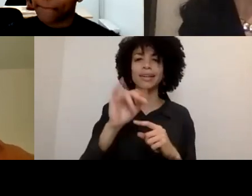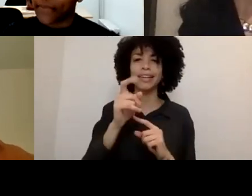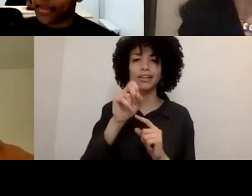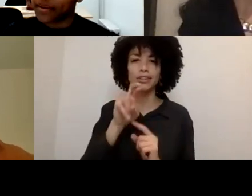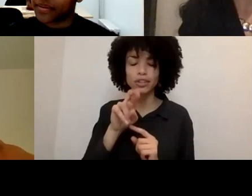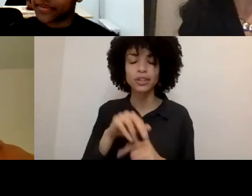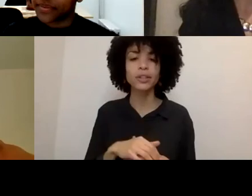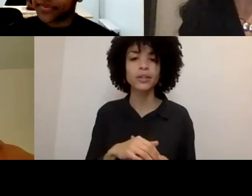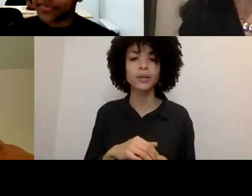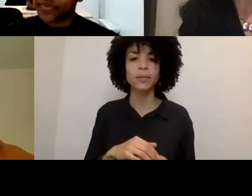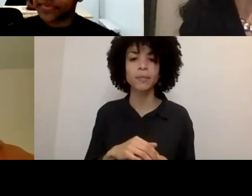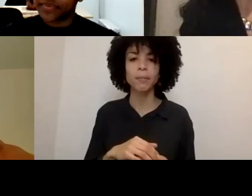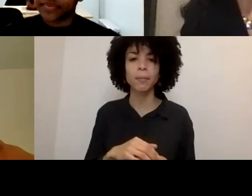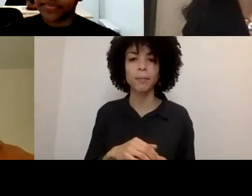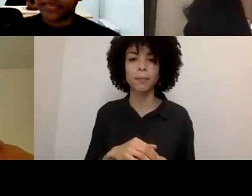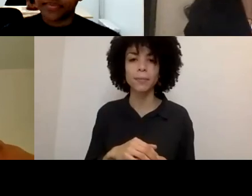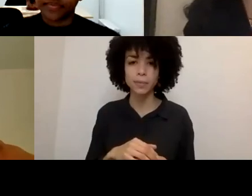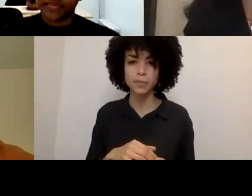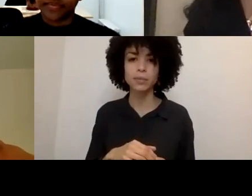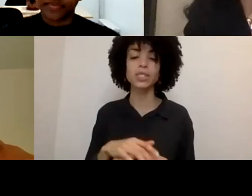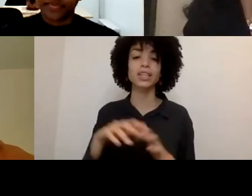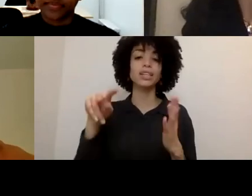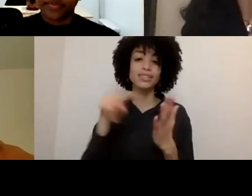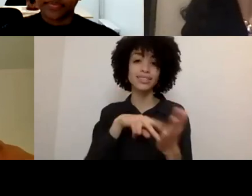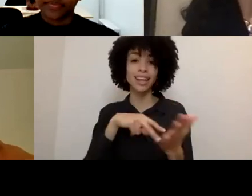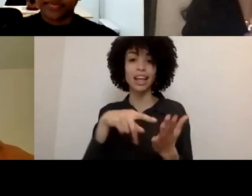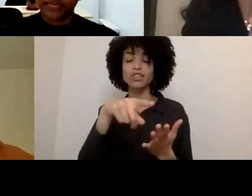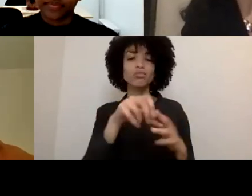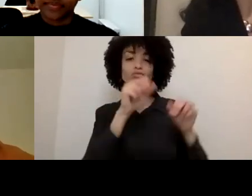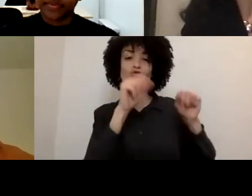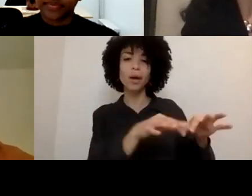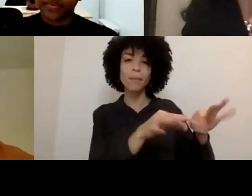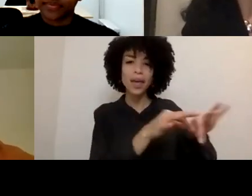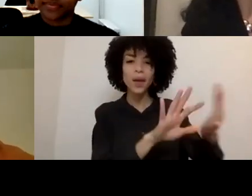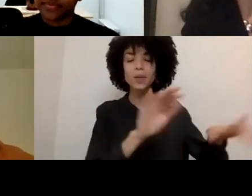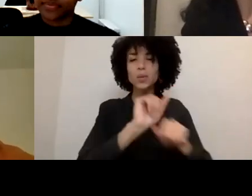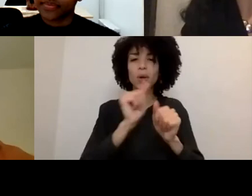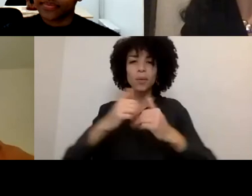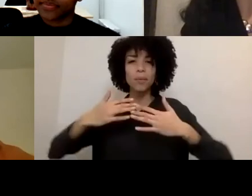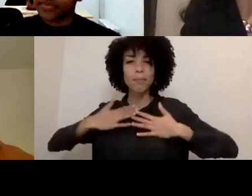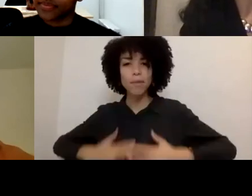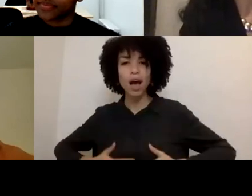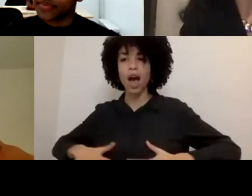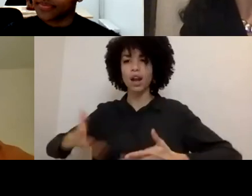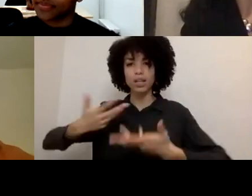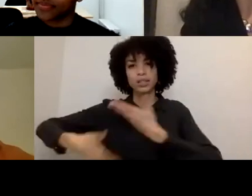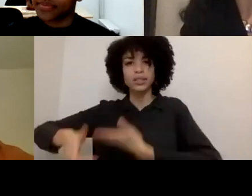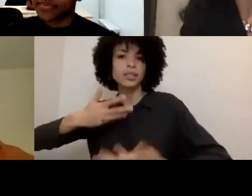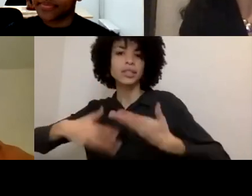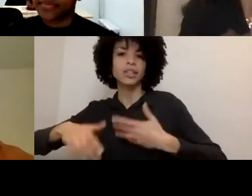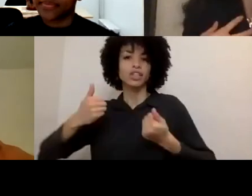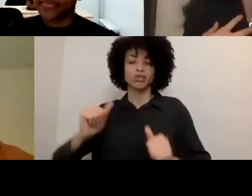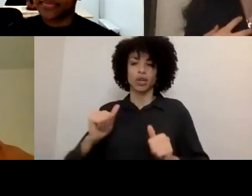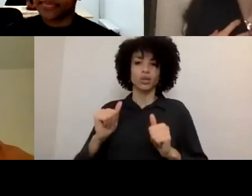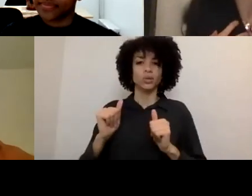dance, where you're actually moving beyond language and you're working as bodies and you're figuring out, the complexities of embodiment and